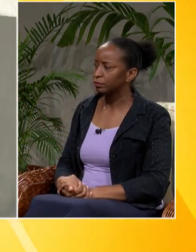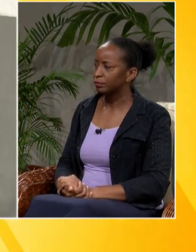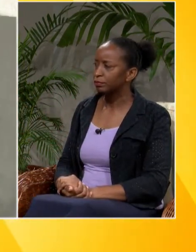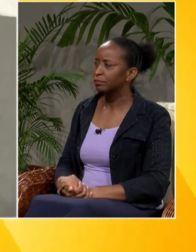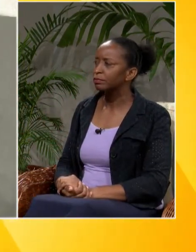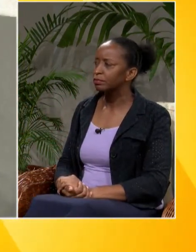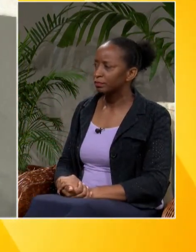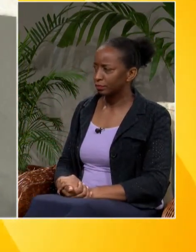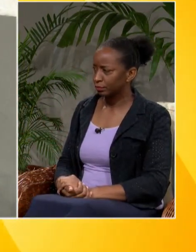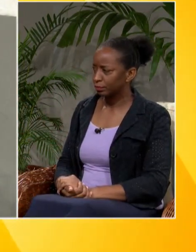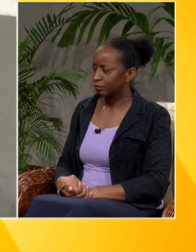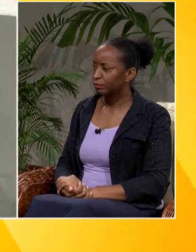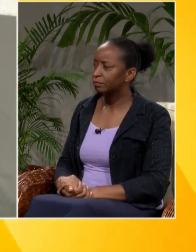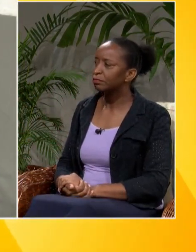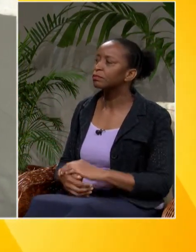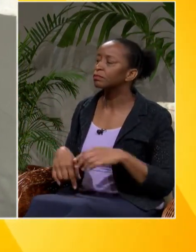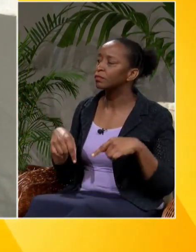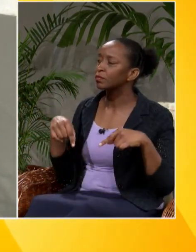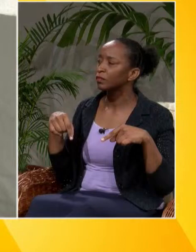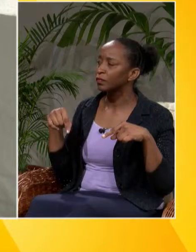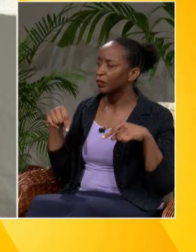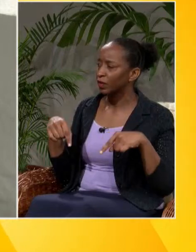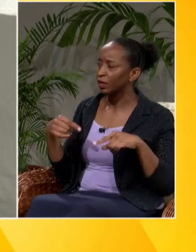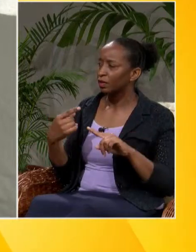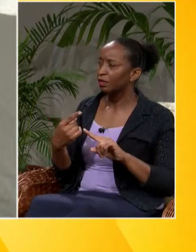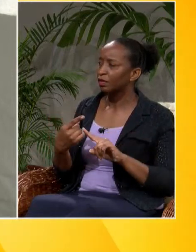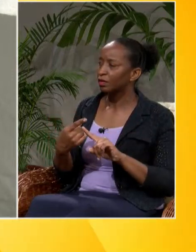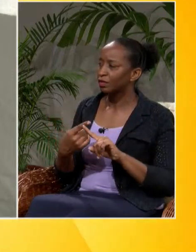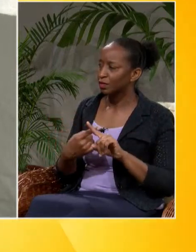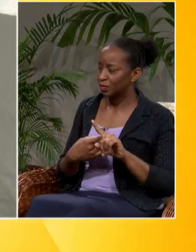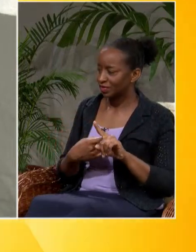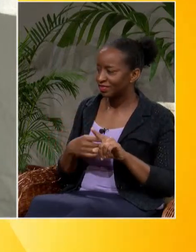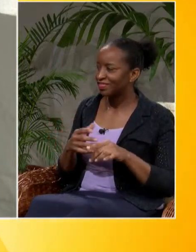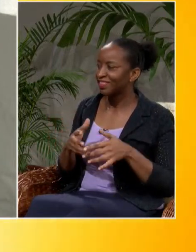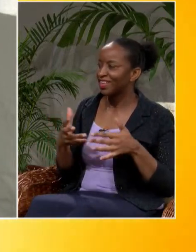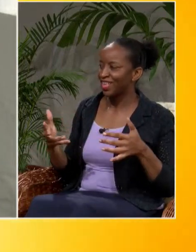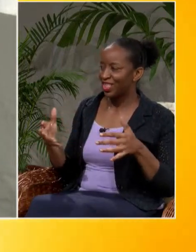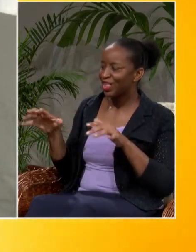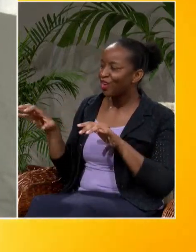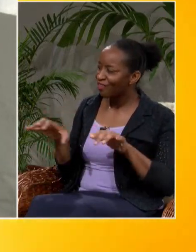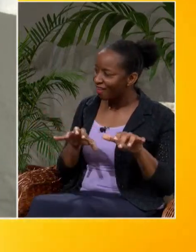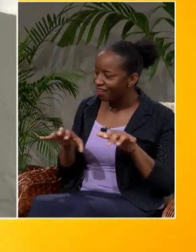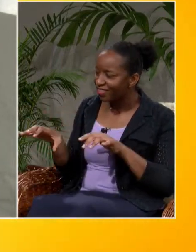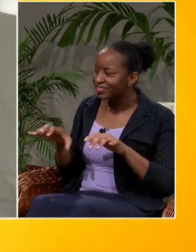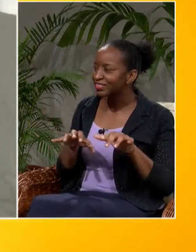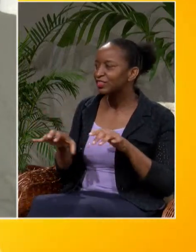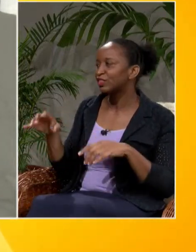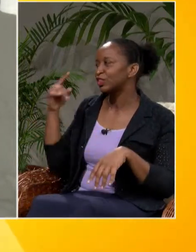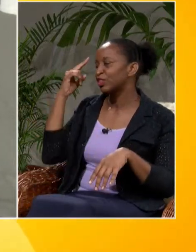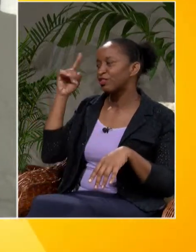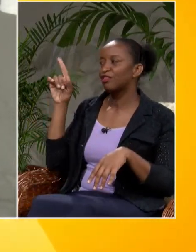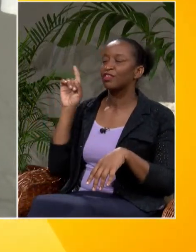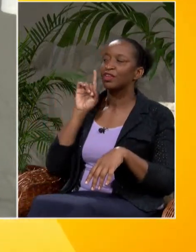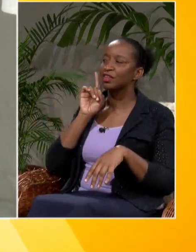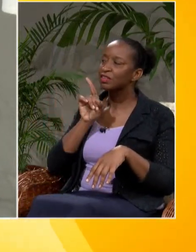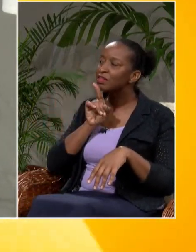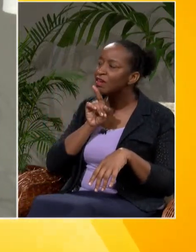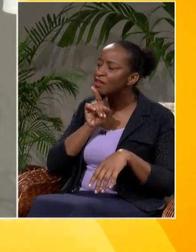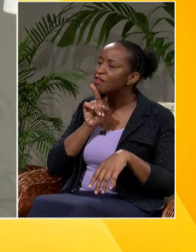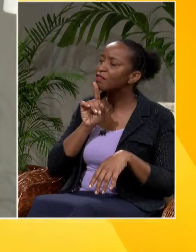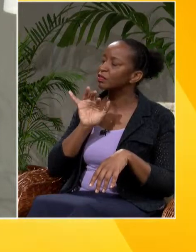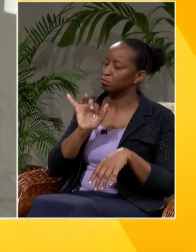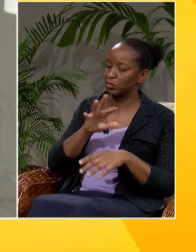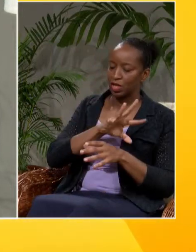Well, for this month, we have quite a lot of activities for the deaf and involved of the